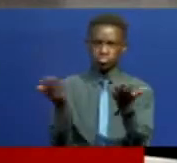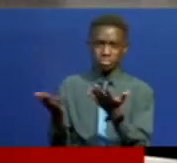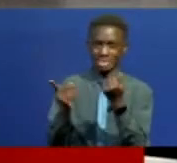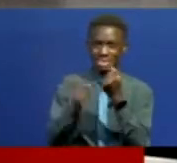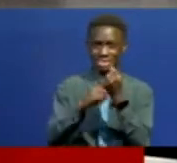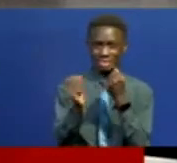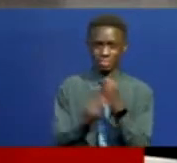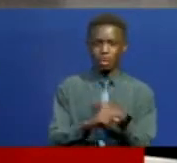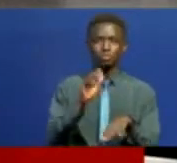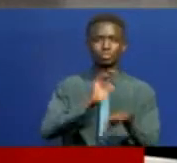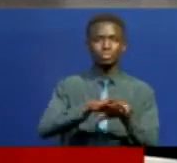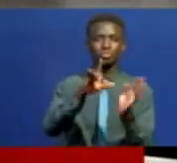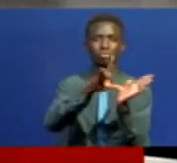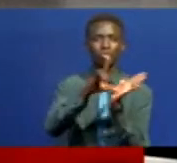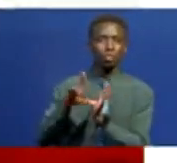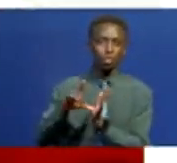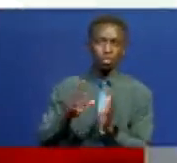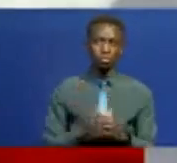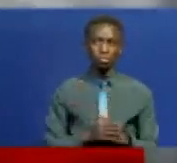on credit. Here's that story.